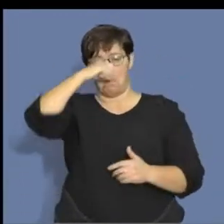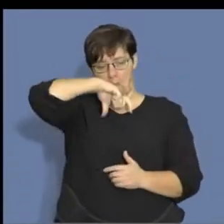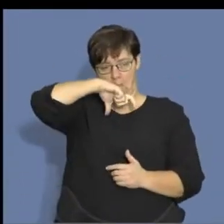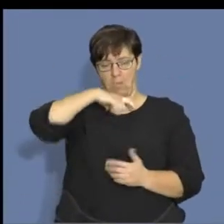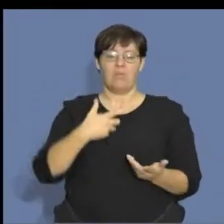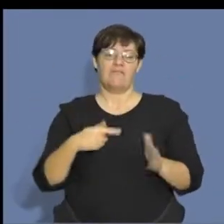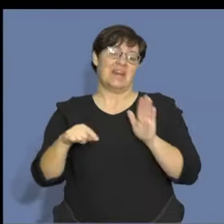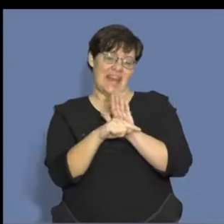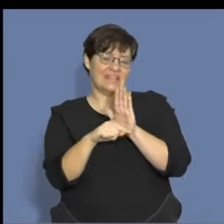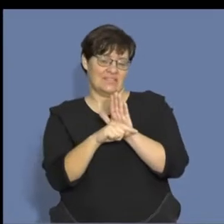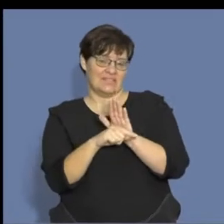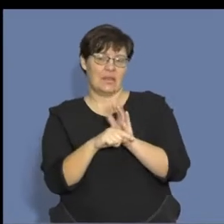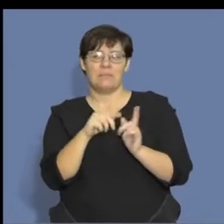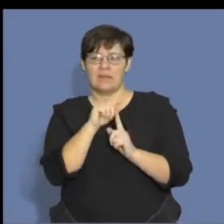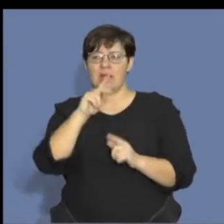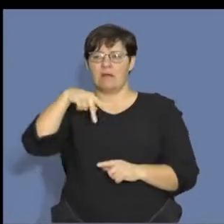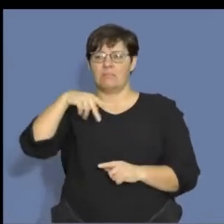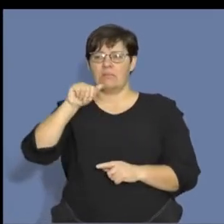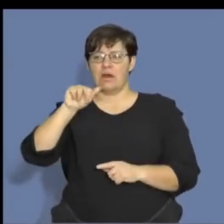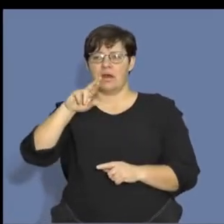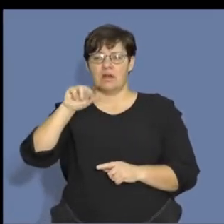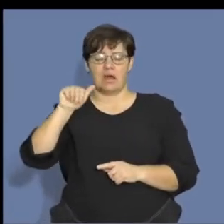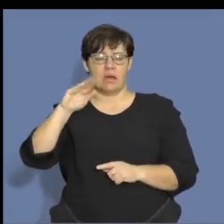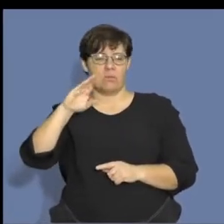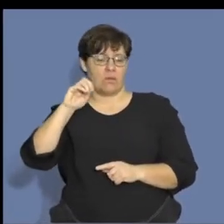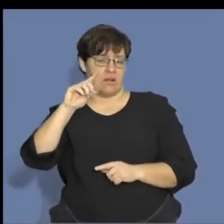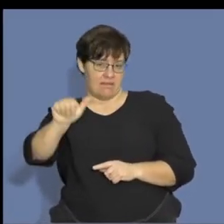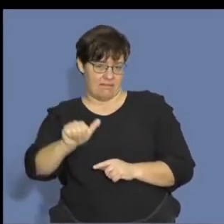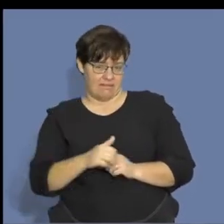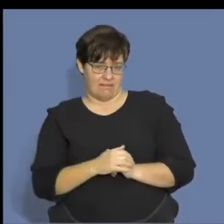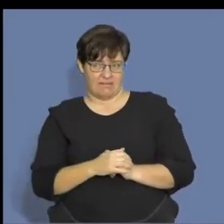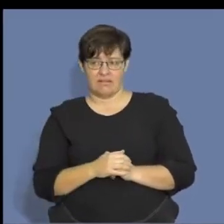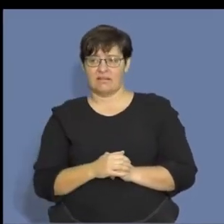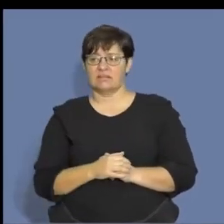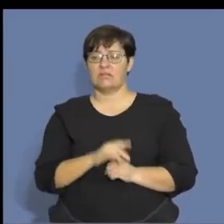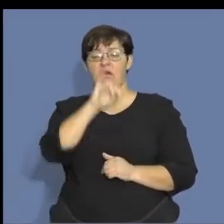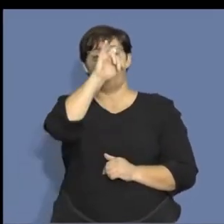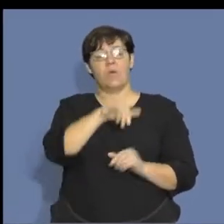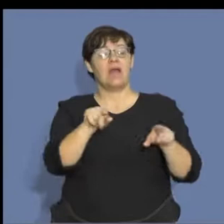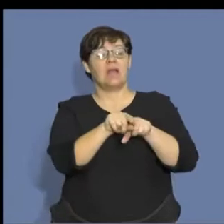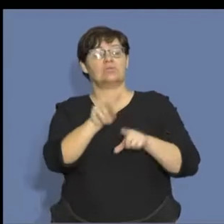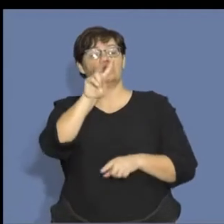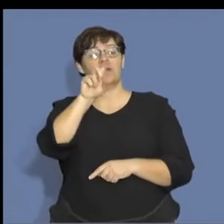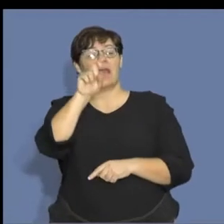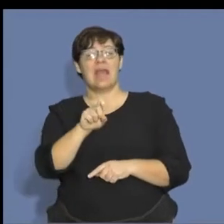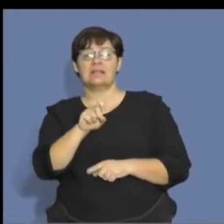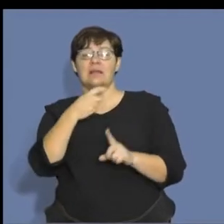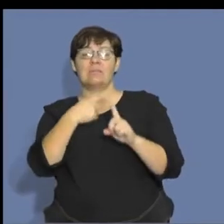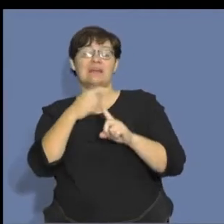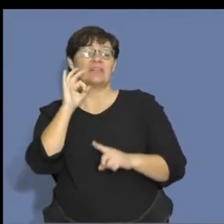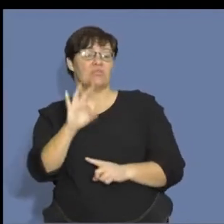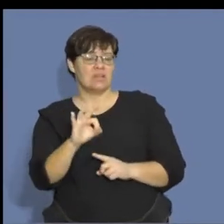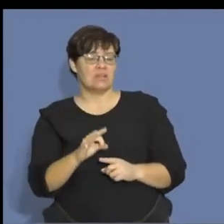was a negative x squared. The next equation, y equals 2x plus 3, we've discussed these in these